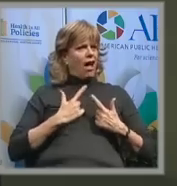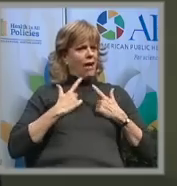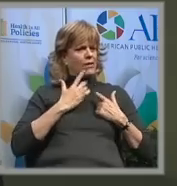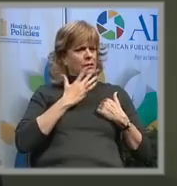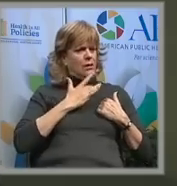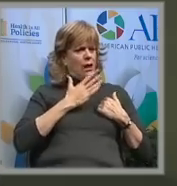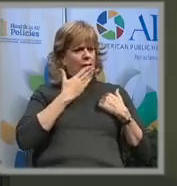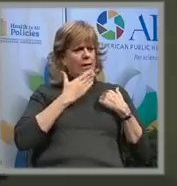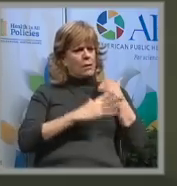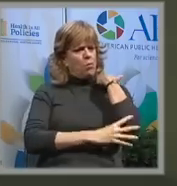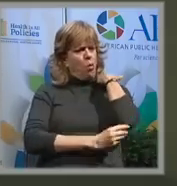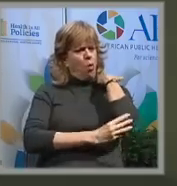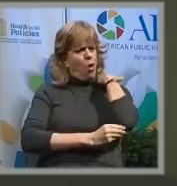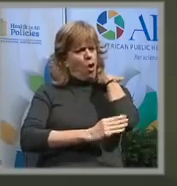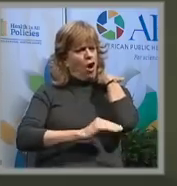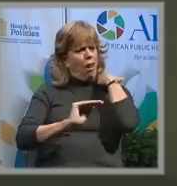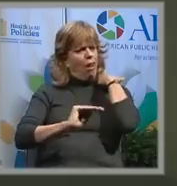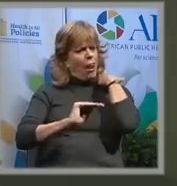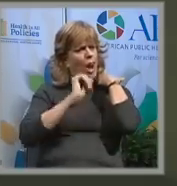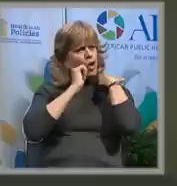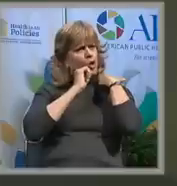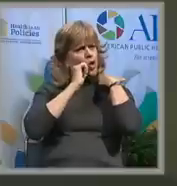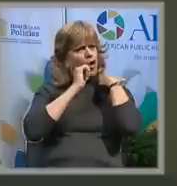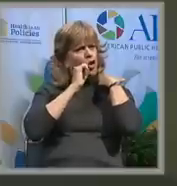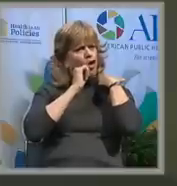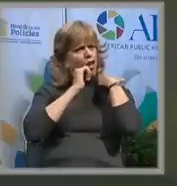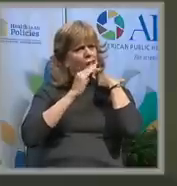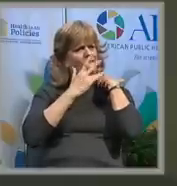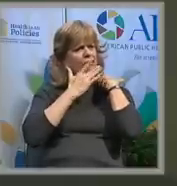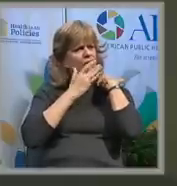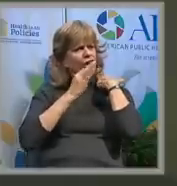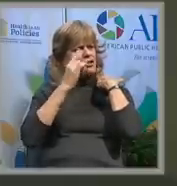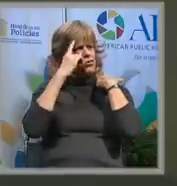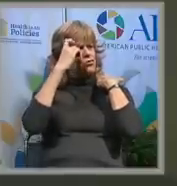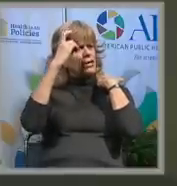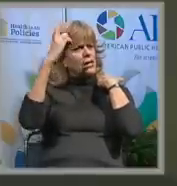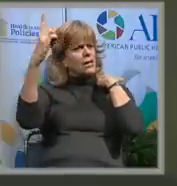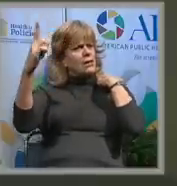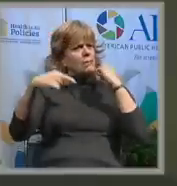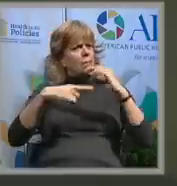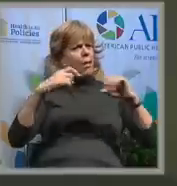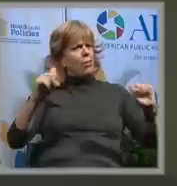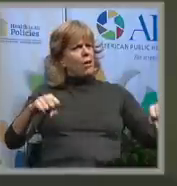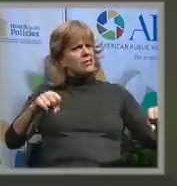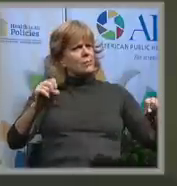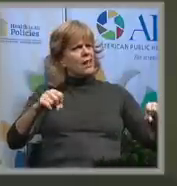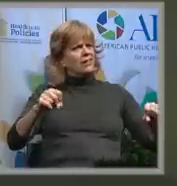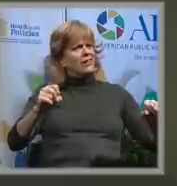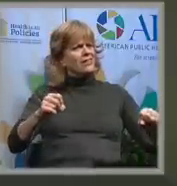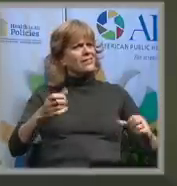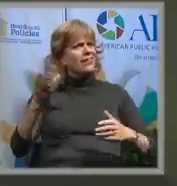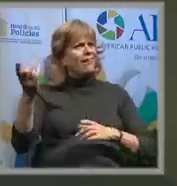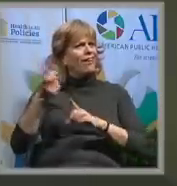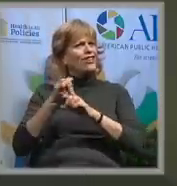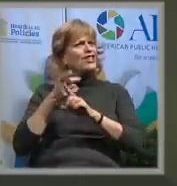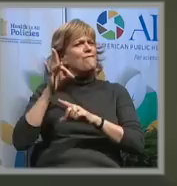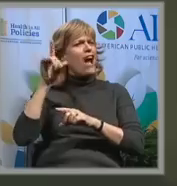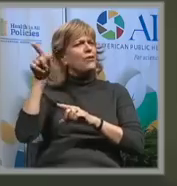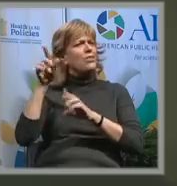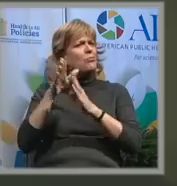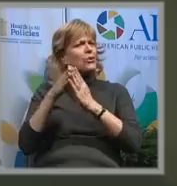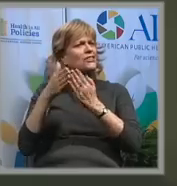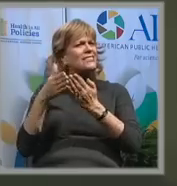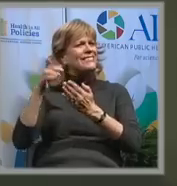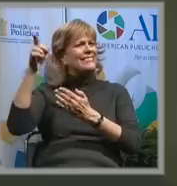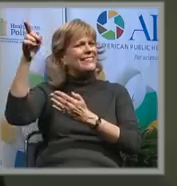girl of color and to dream about the possibilities. To dream about the possibilities and to be able to